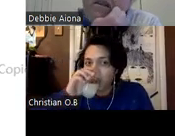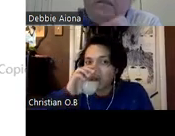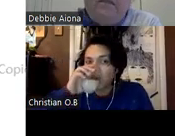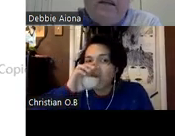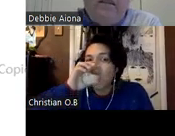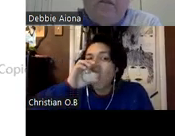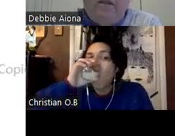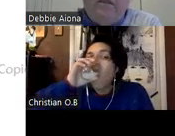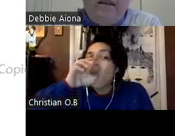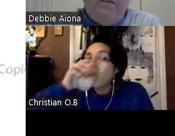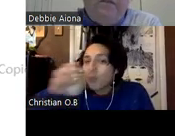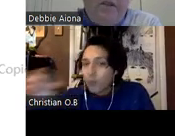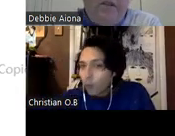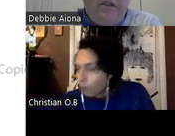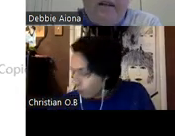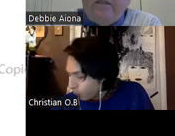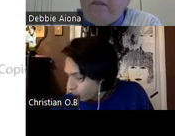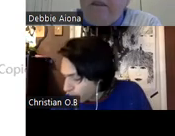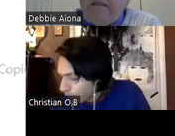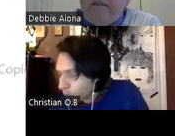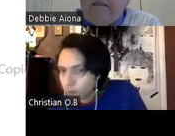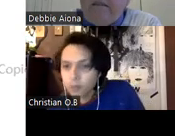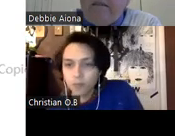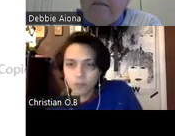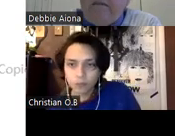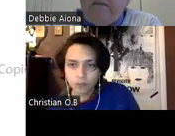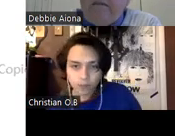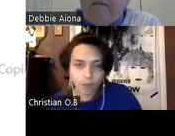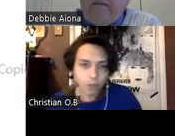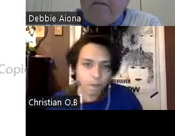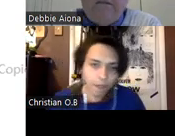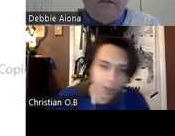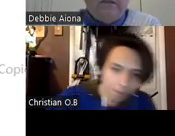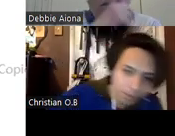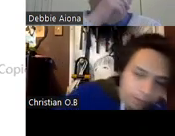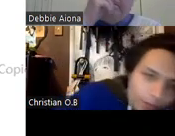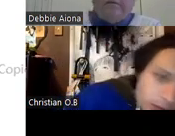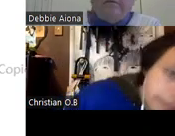to the deadly force case reviews? And the answer is yes.